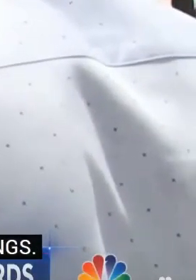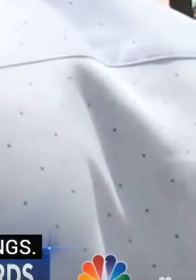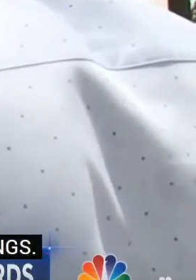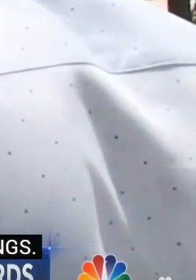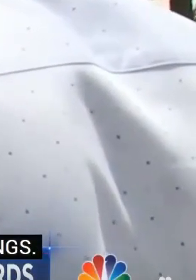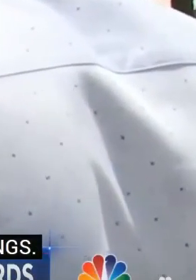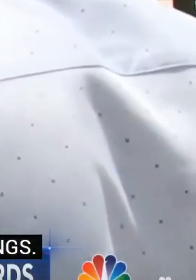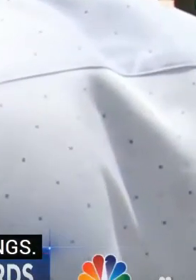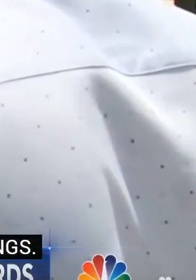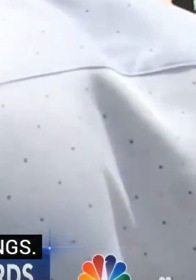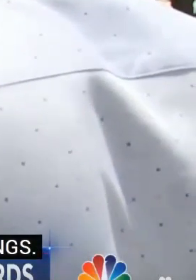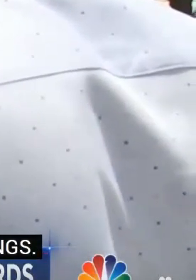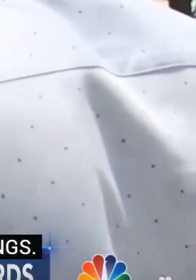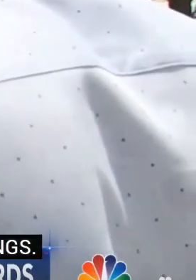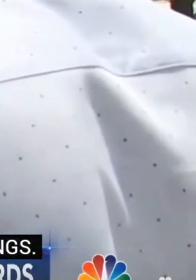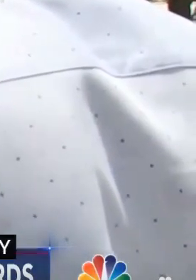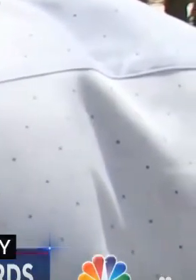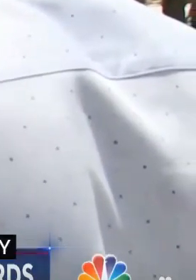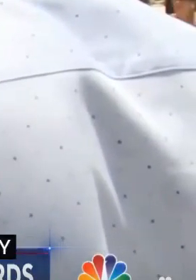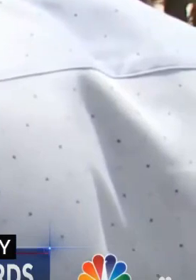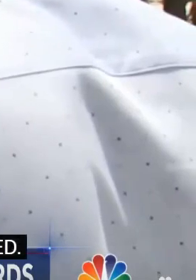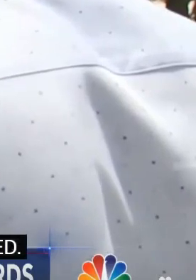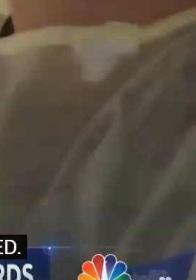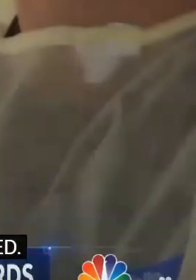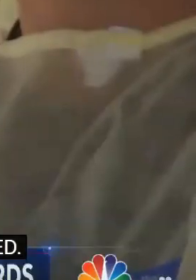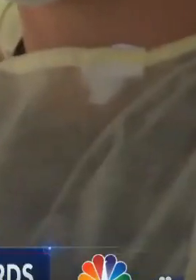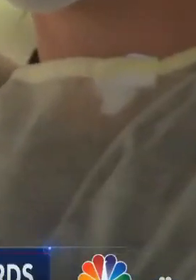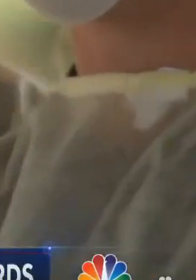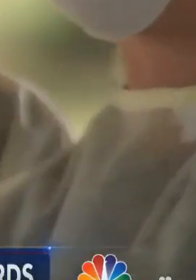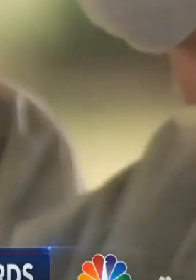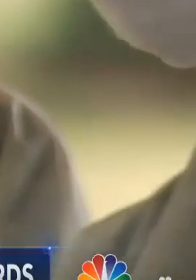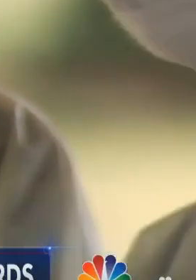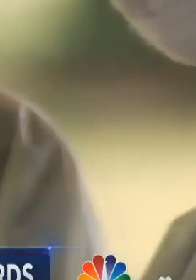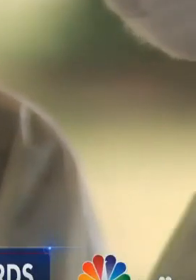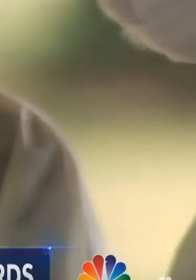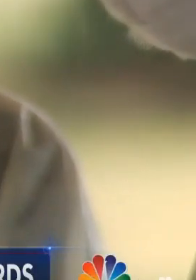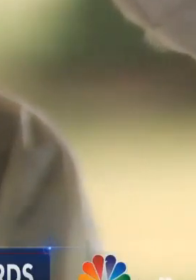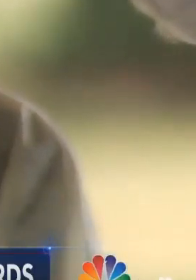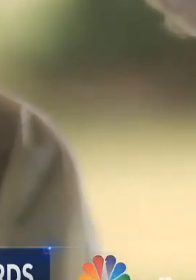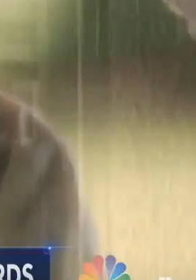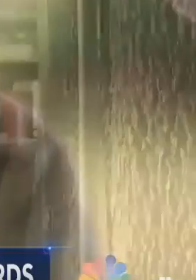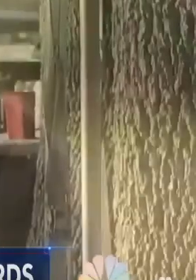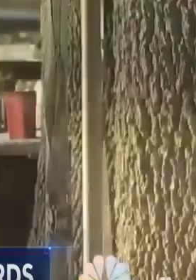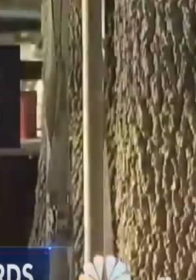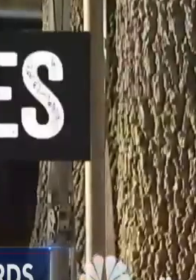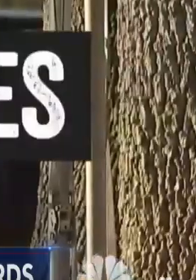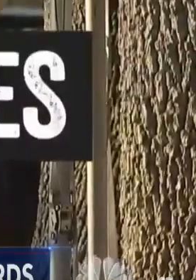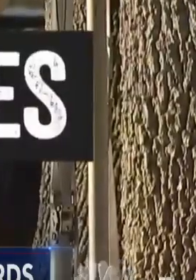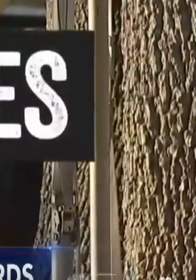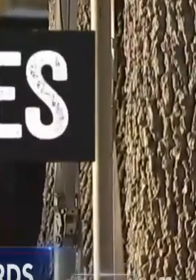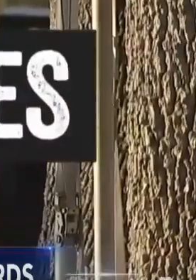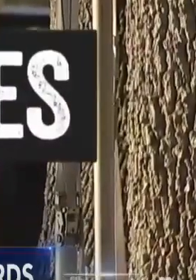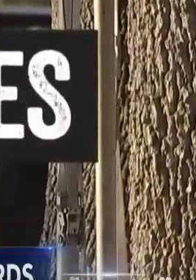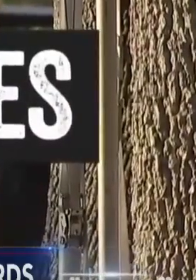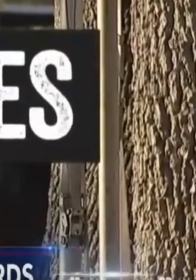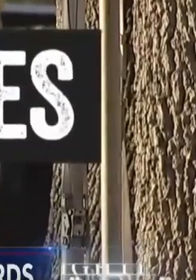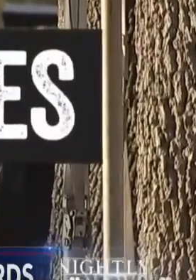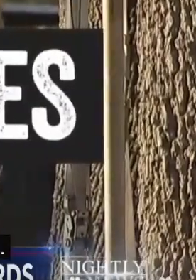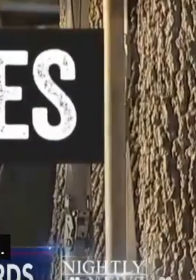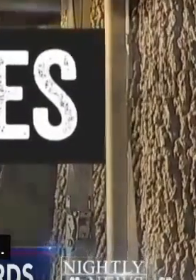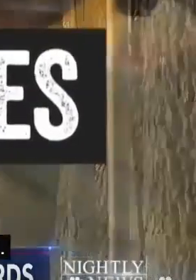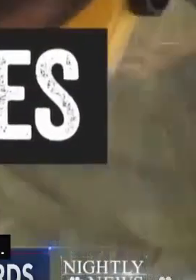before. It's very, very, almost kind of like a ghost town. Tonight, Florida recording an astonishing 11,400